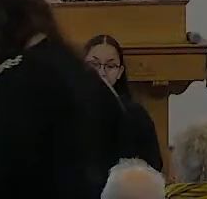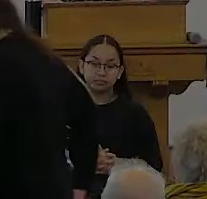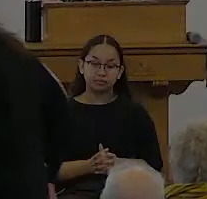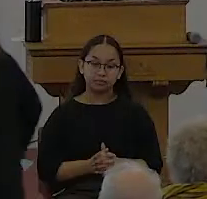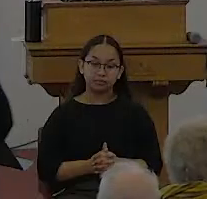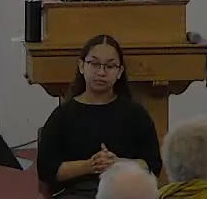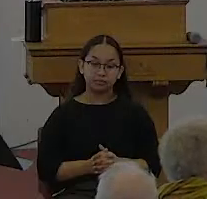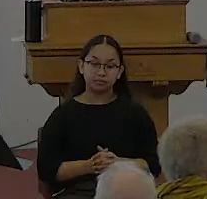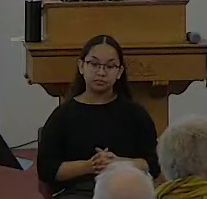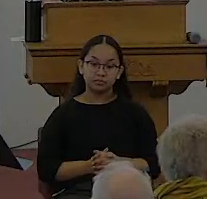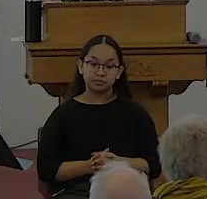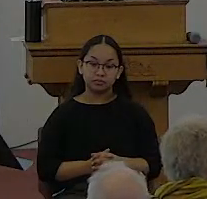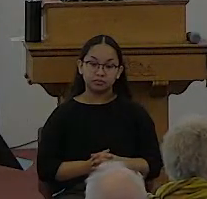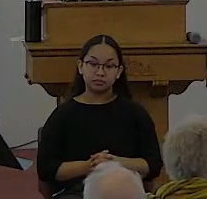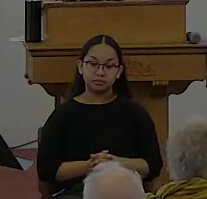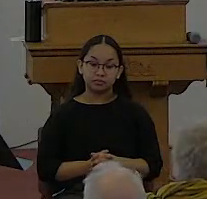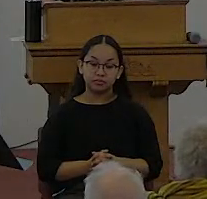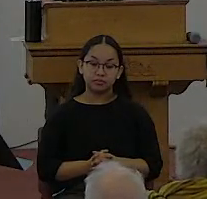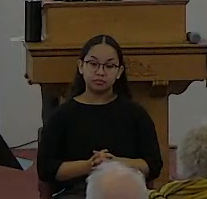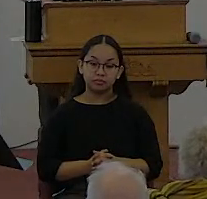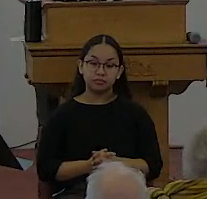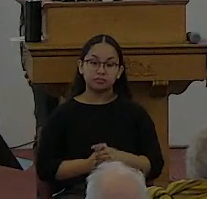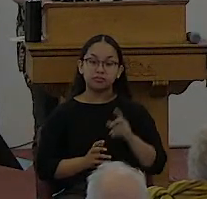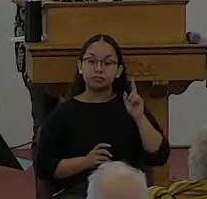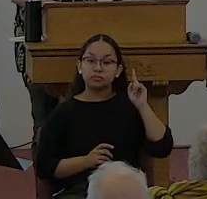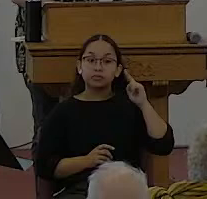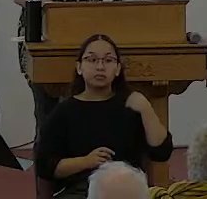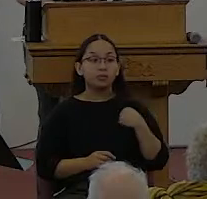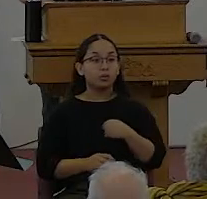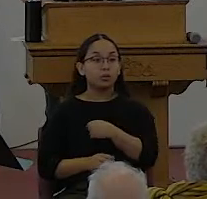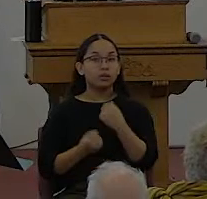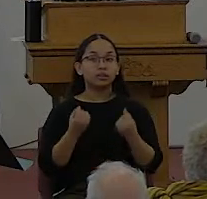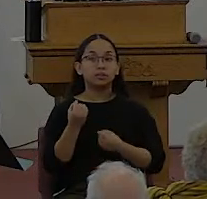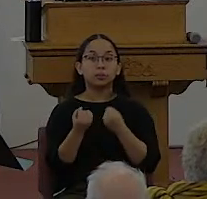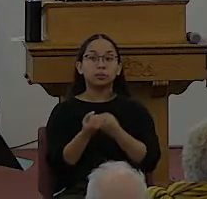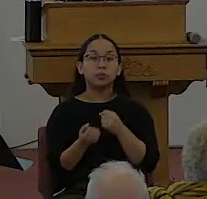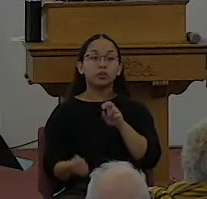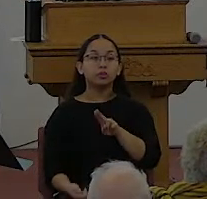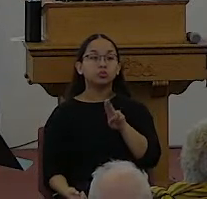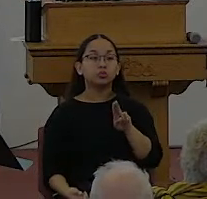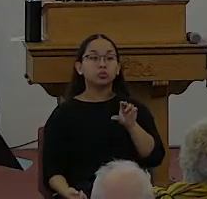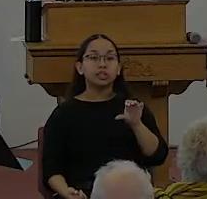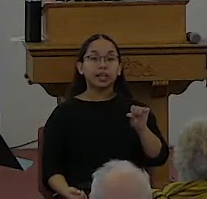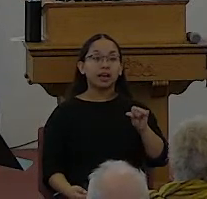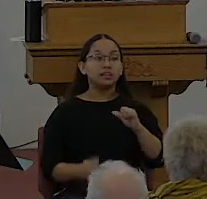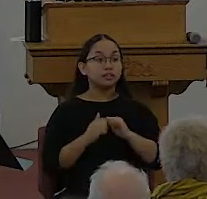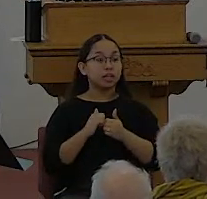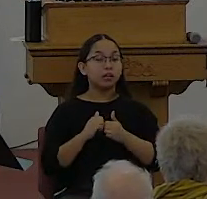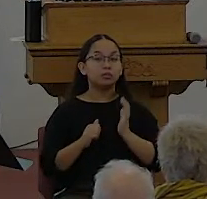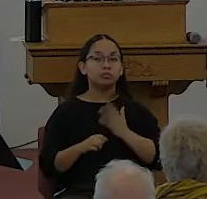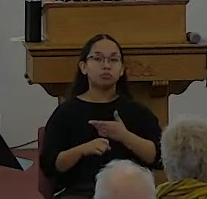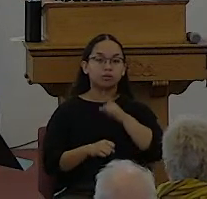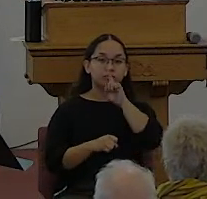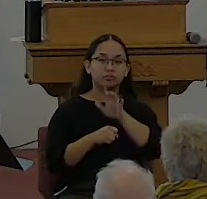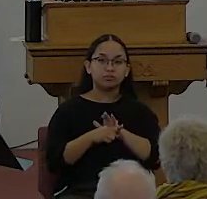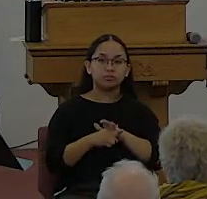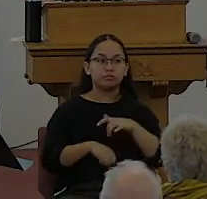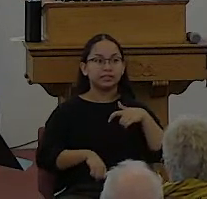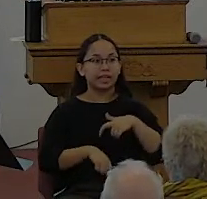We give support through UUCS through our pledges. time, and connections with one